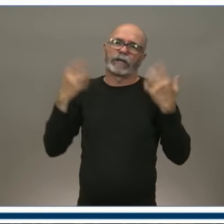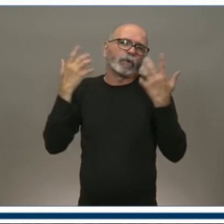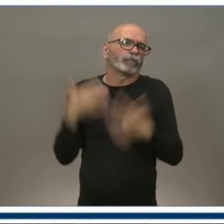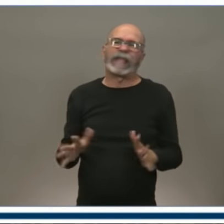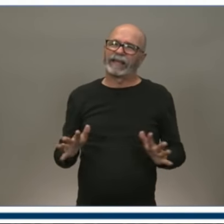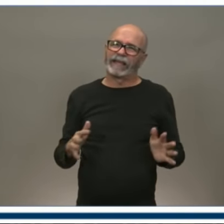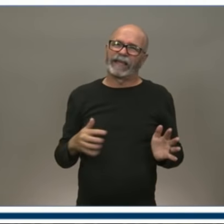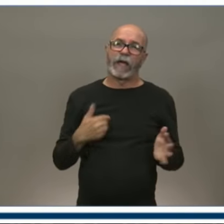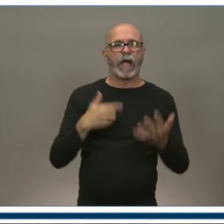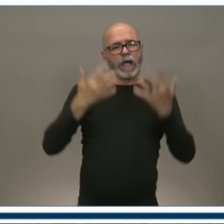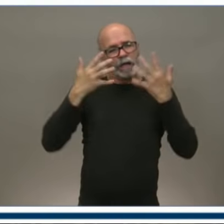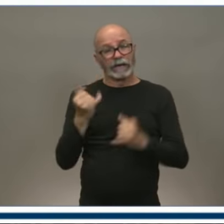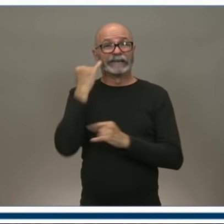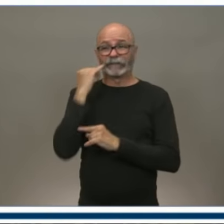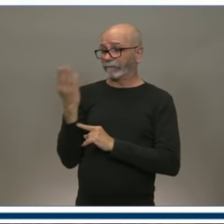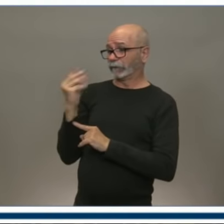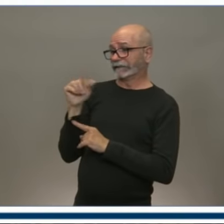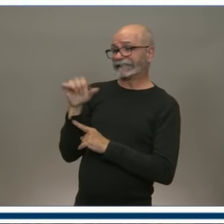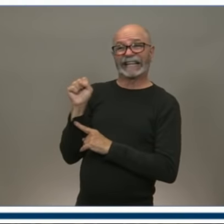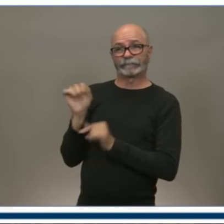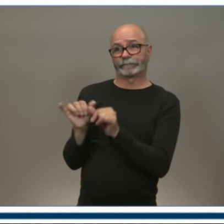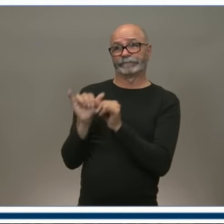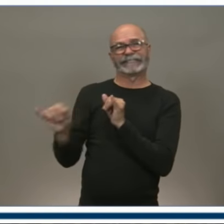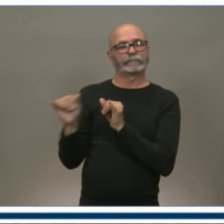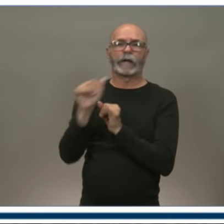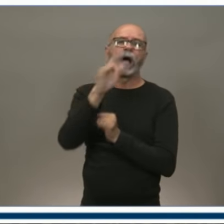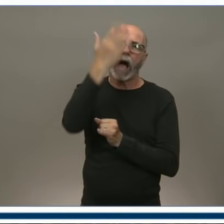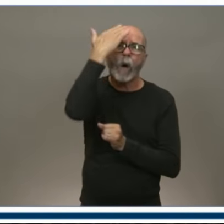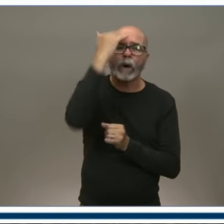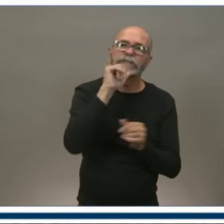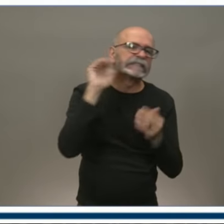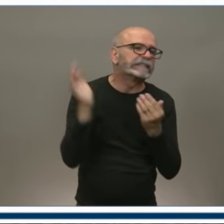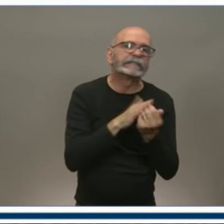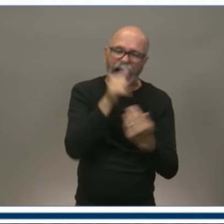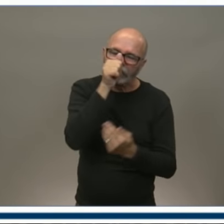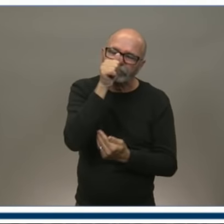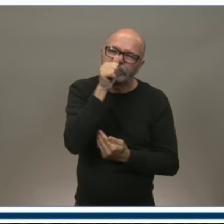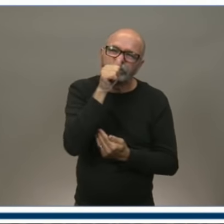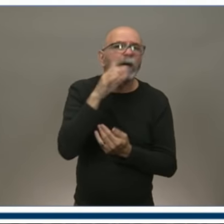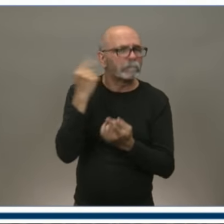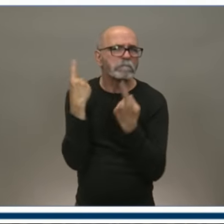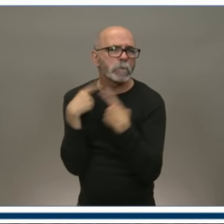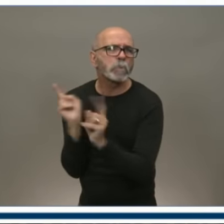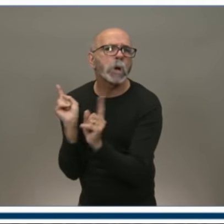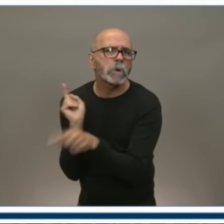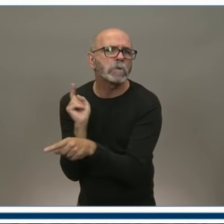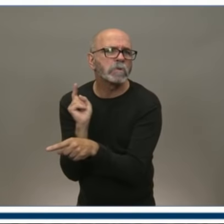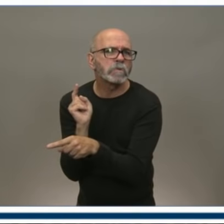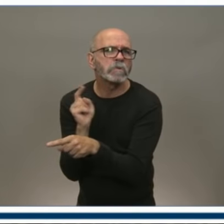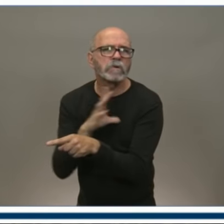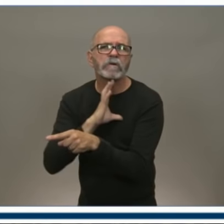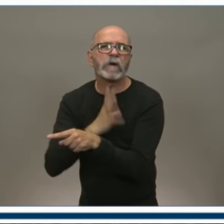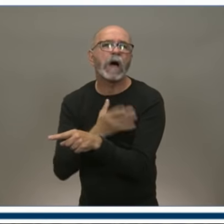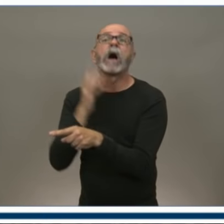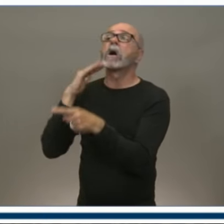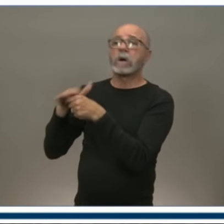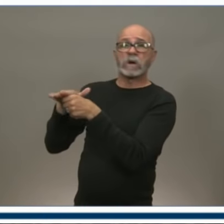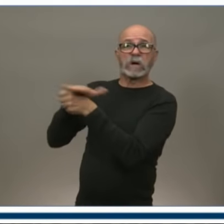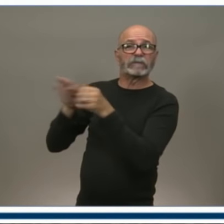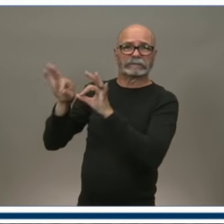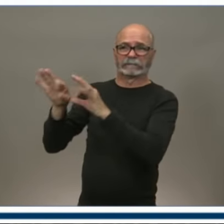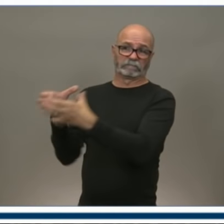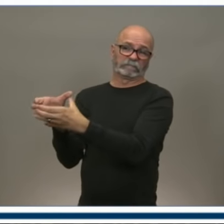easy, but it is working. We had a cluster, and as I said, it appears that we have it contained. When we have another one, not if, but